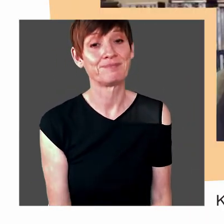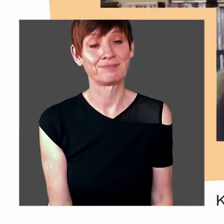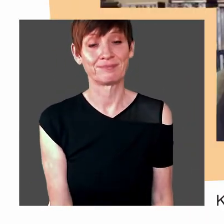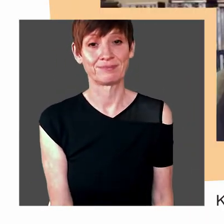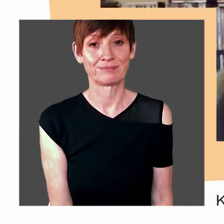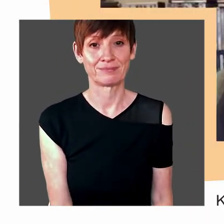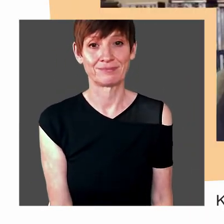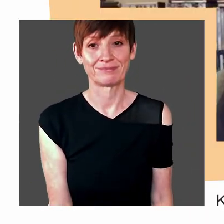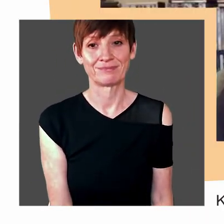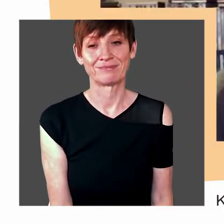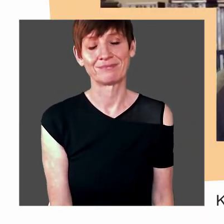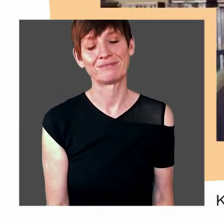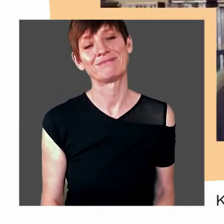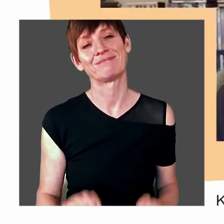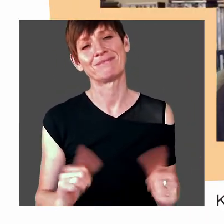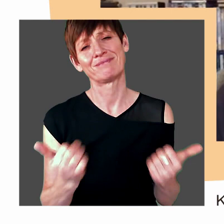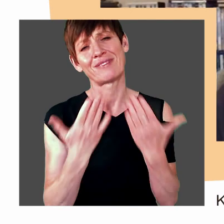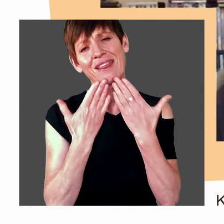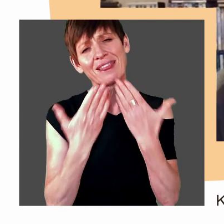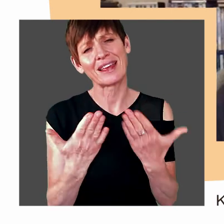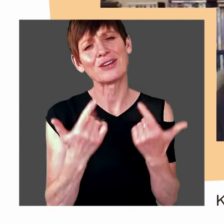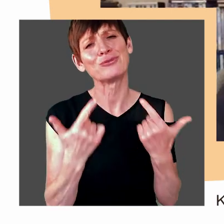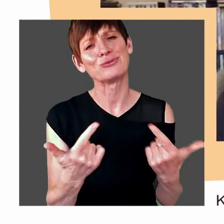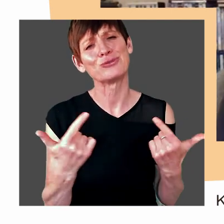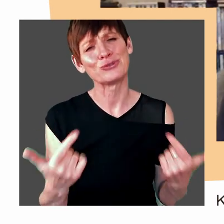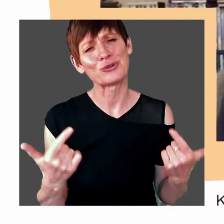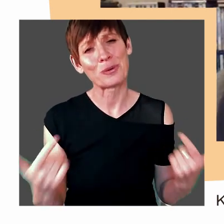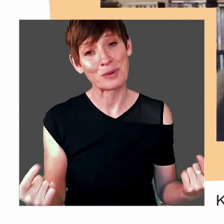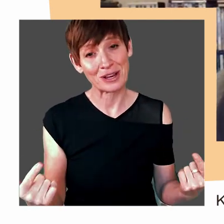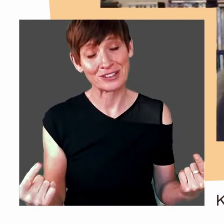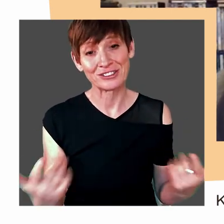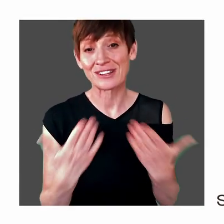Yeah. That's great. Thank you so much. So thank you so much to our